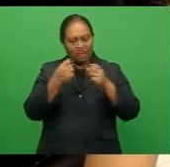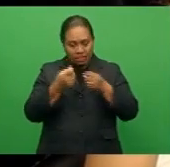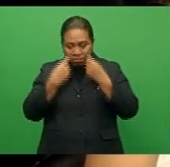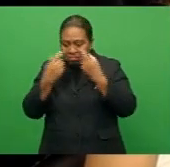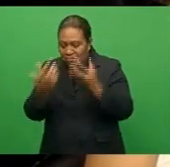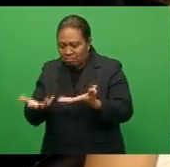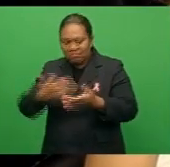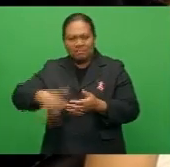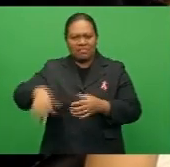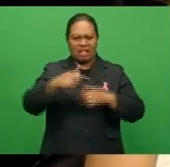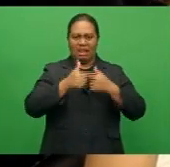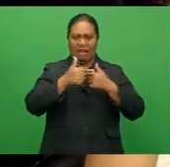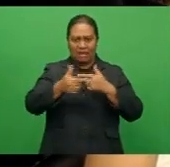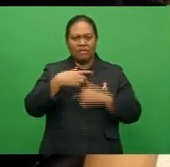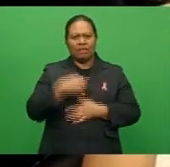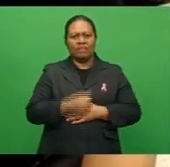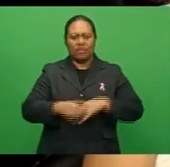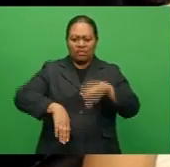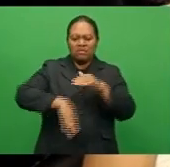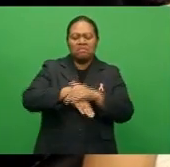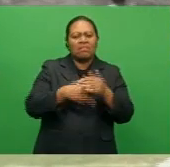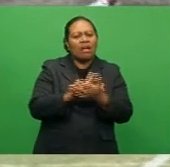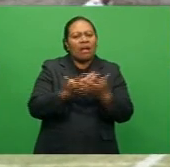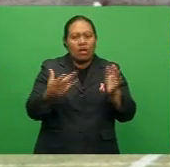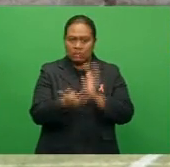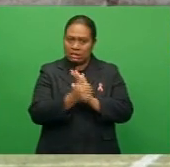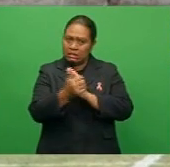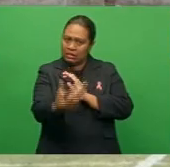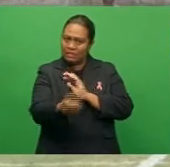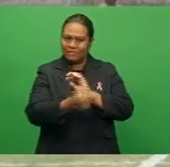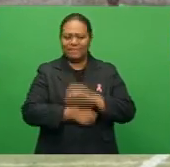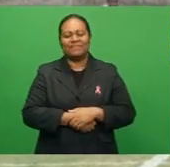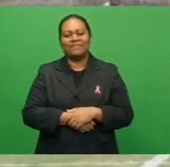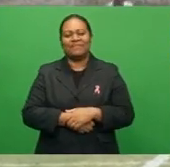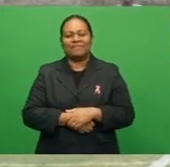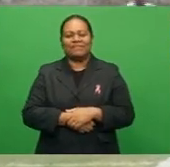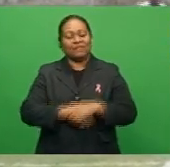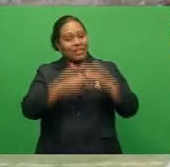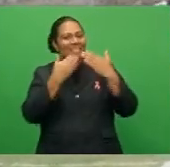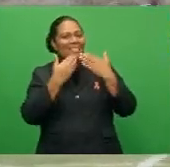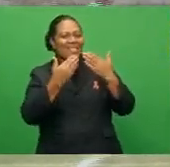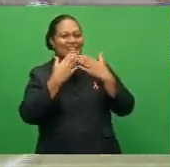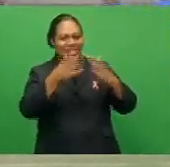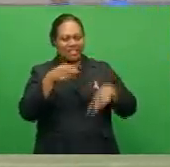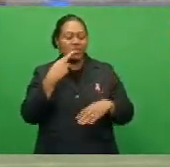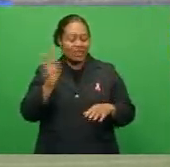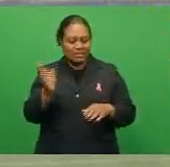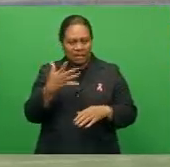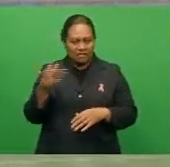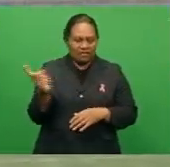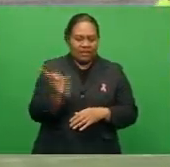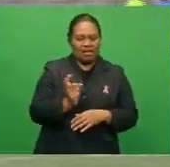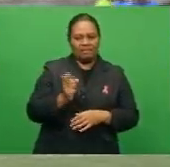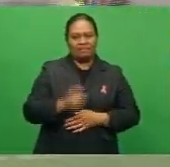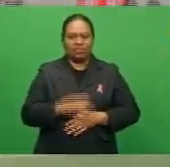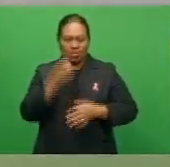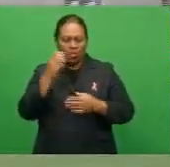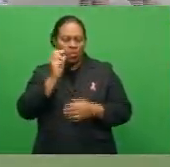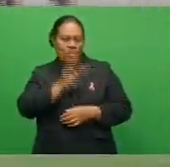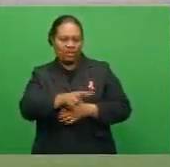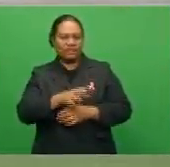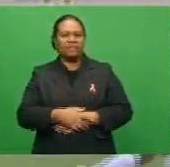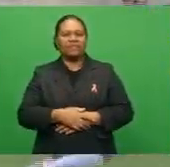them into the danger zone as they will hope Nasiru loses to Mba tomorrow. If the Giant Killers lose to the Man in Black, they will be moving